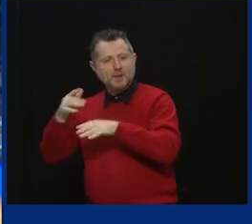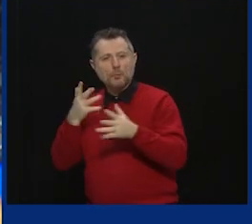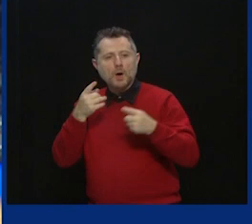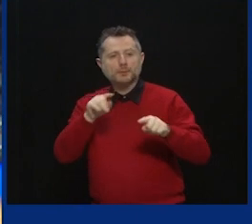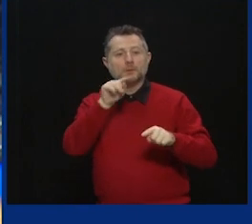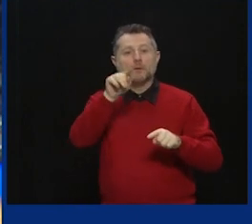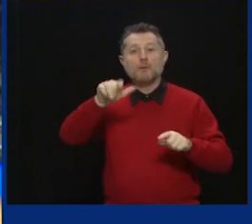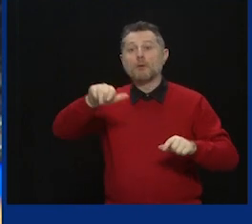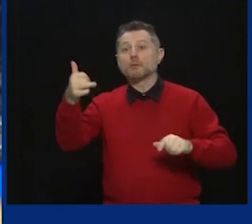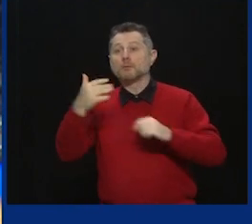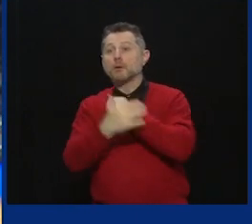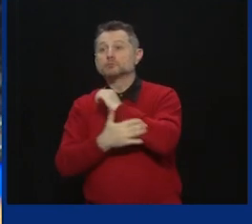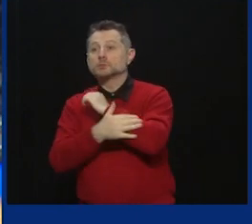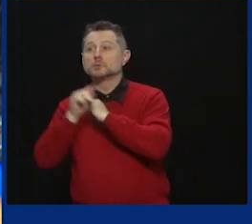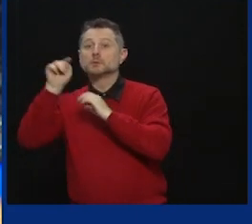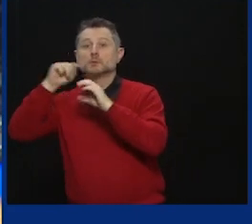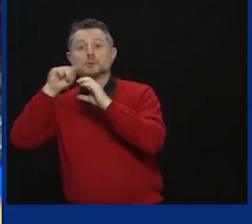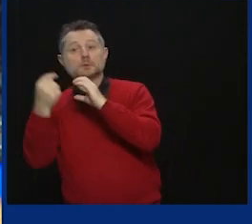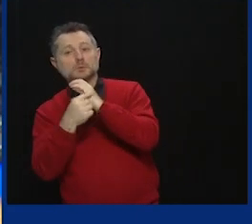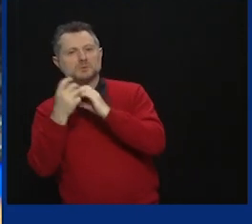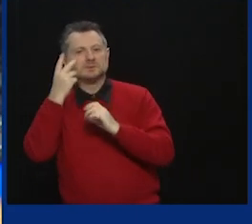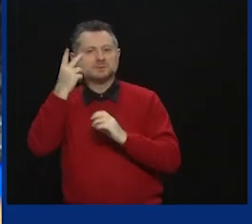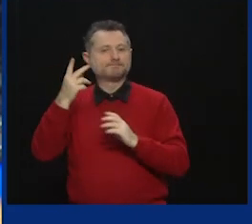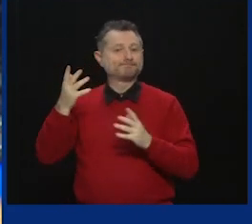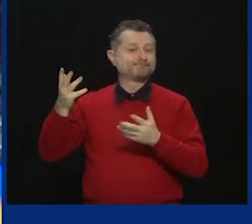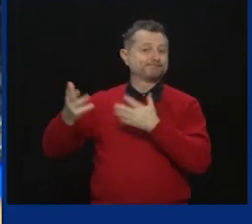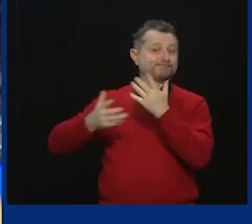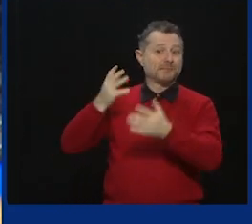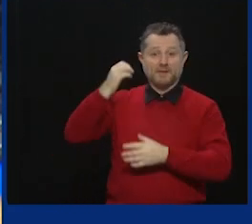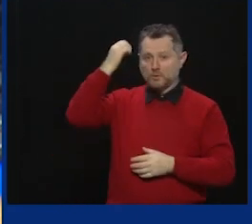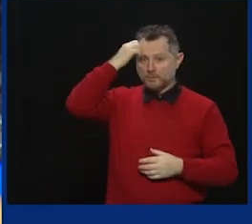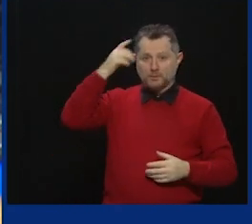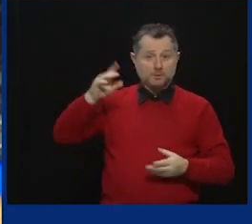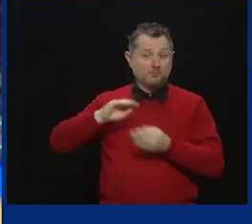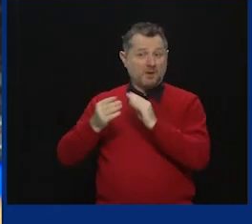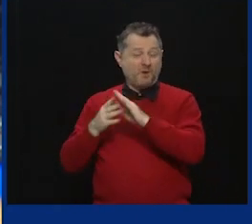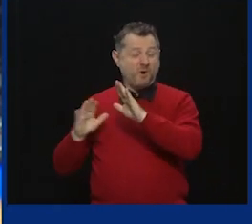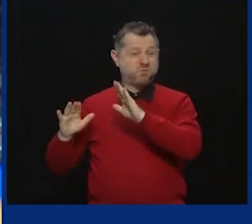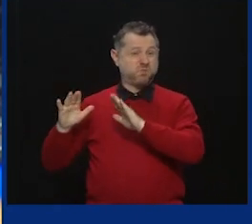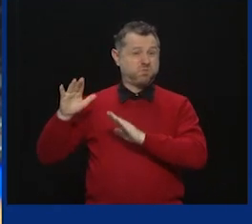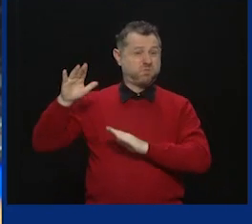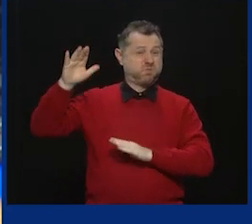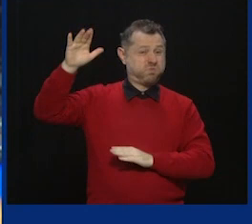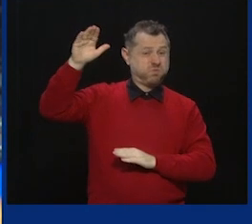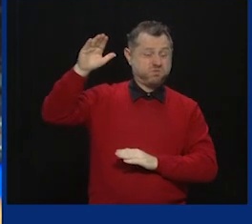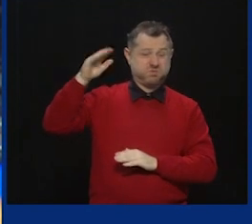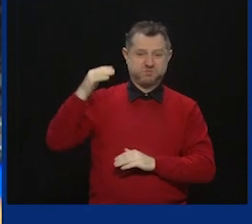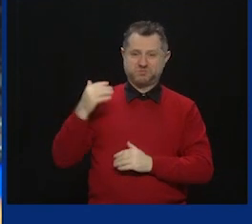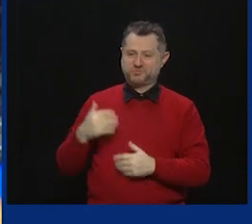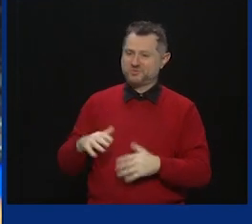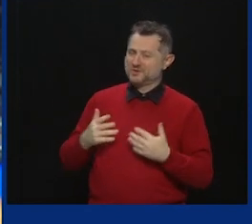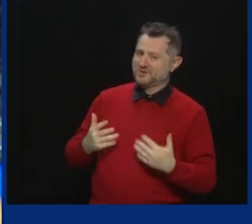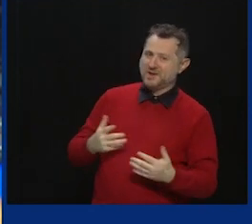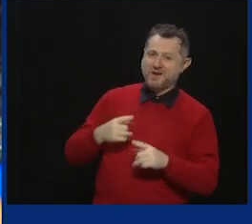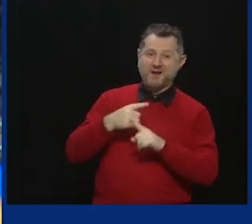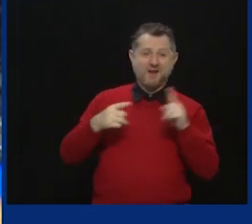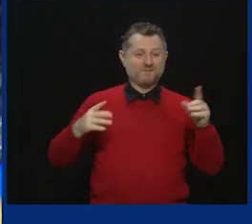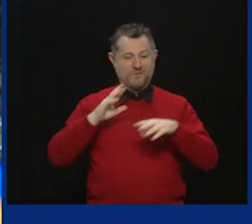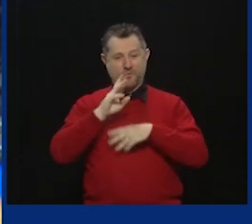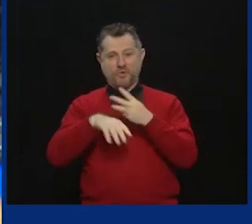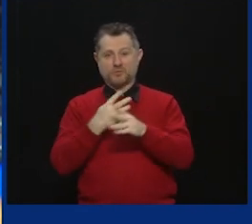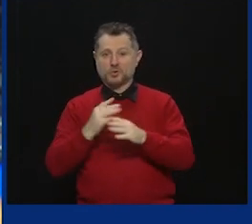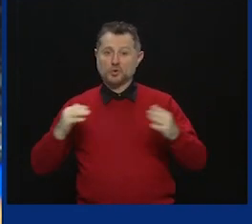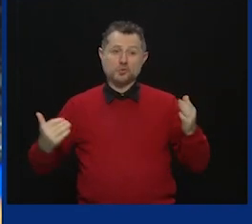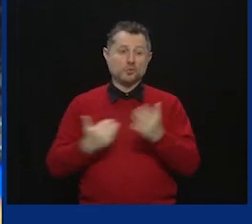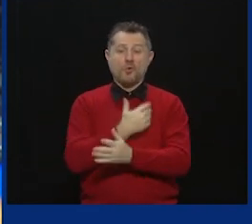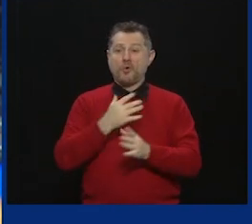number of cases spike in places like Europe. In the second half of October, more than half of the world's new cases were reported in Europe.